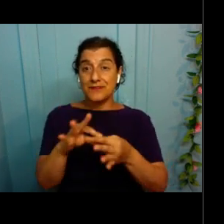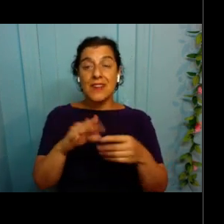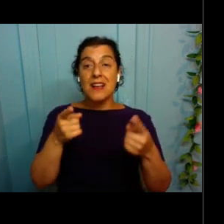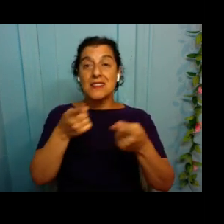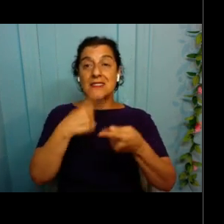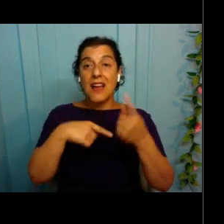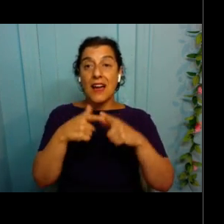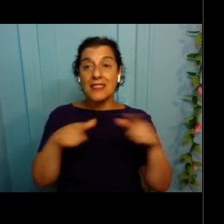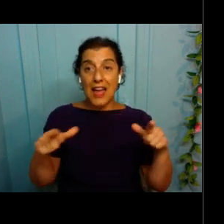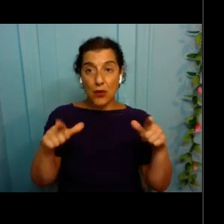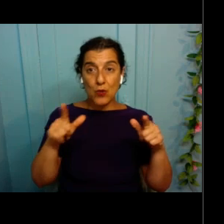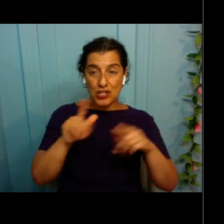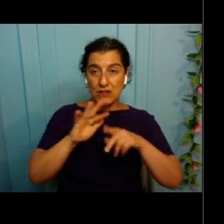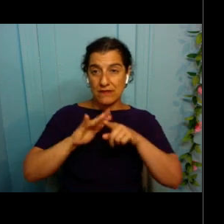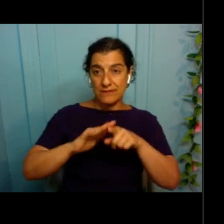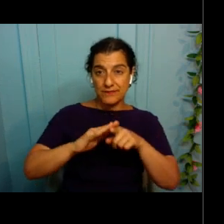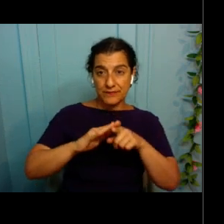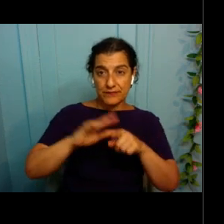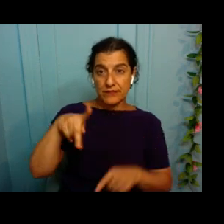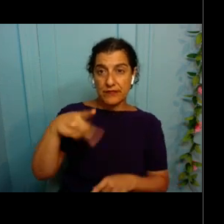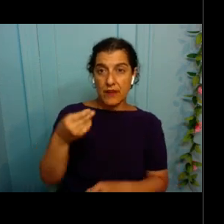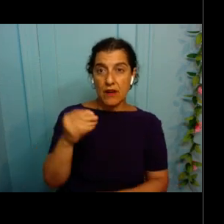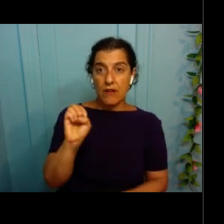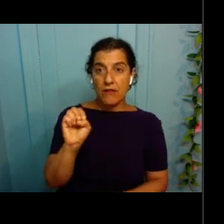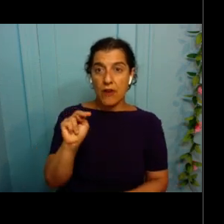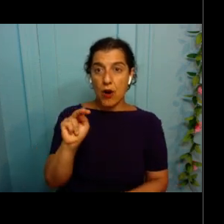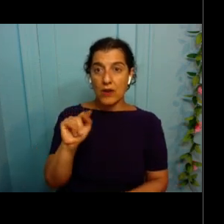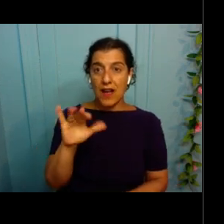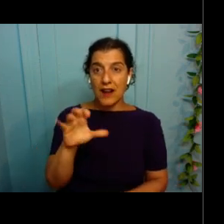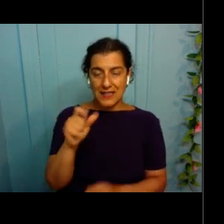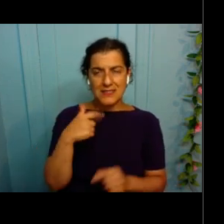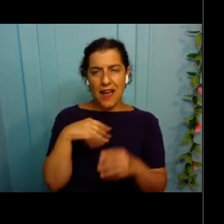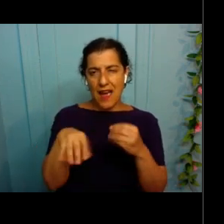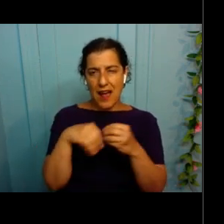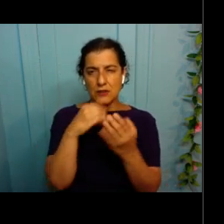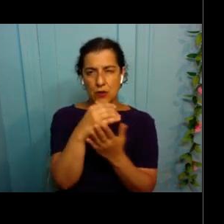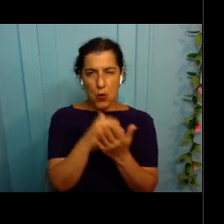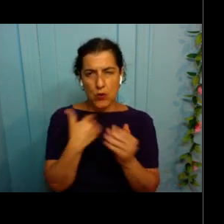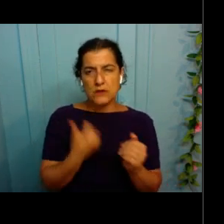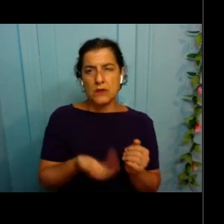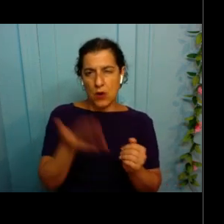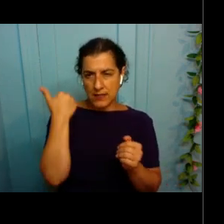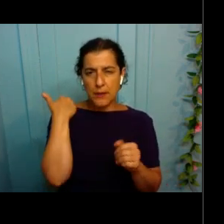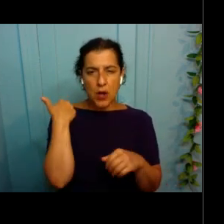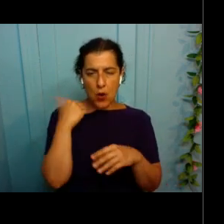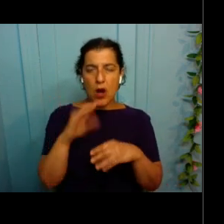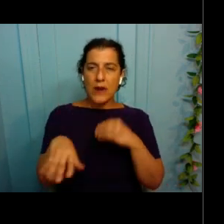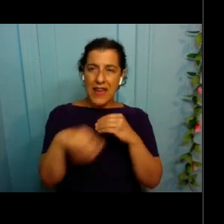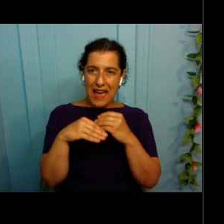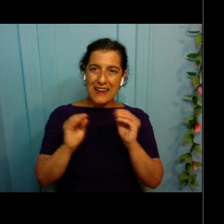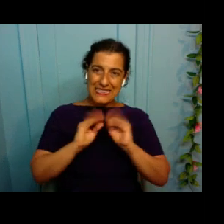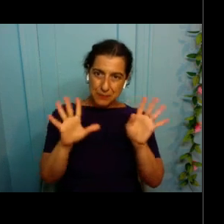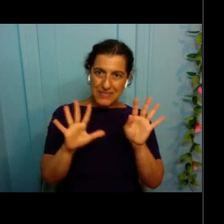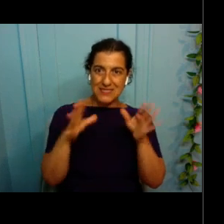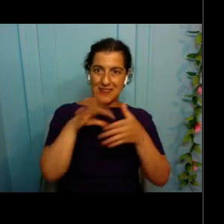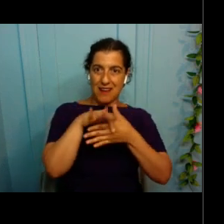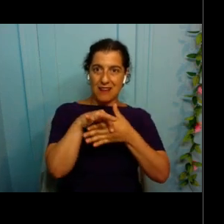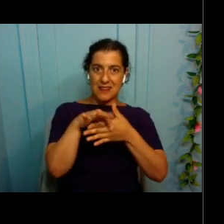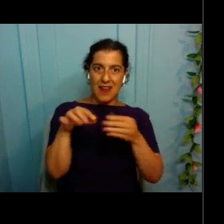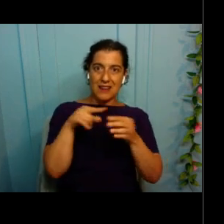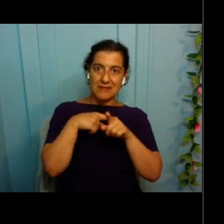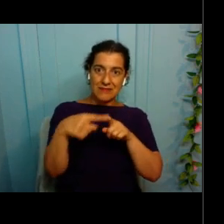which itself I had added to the course a long time ago. And we added explicit content about